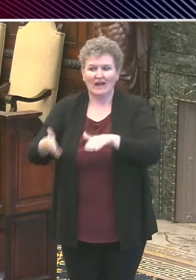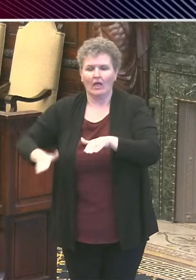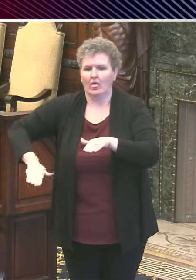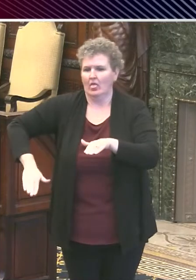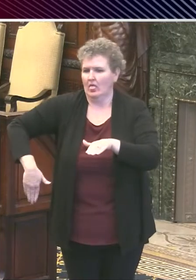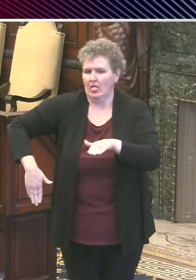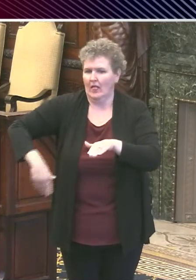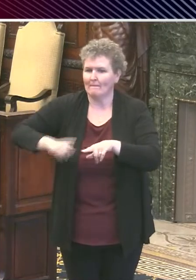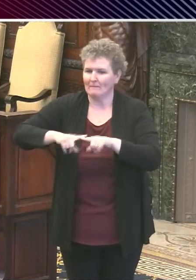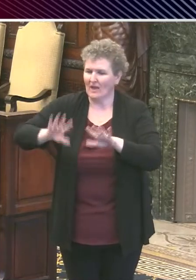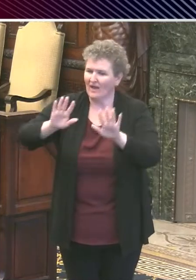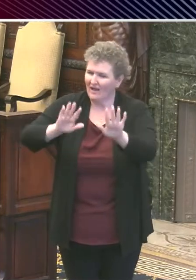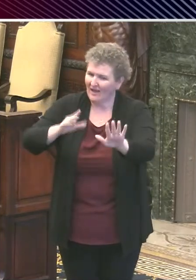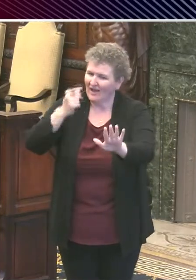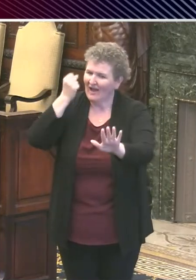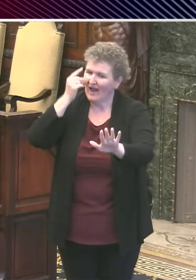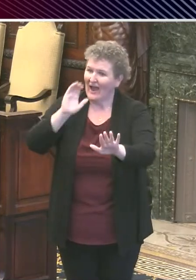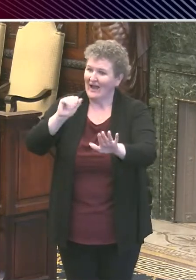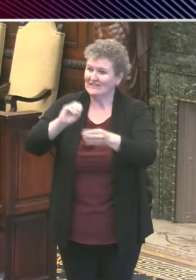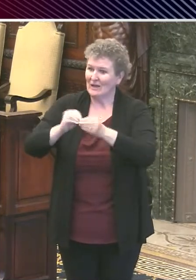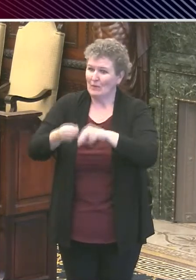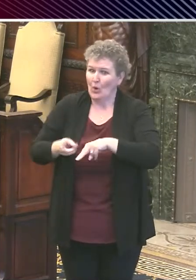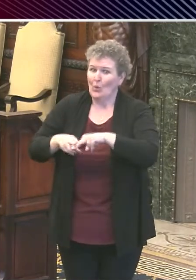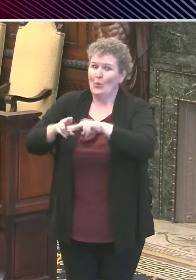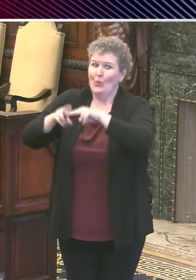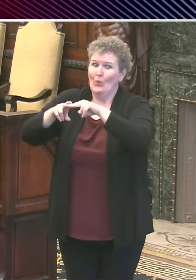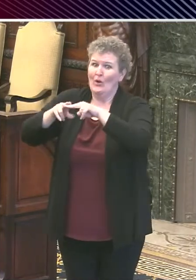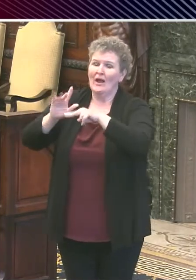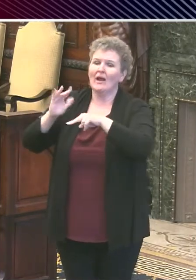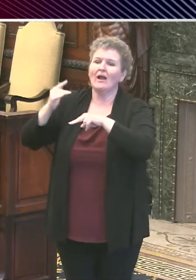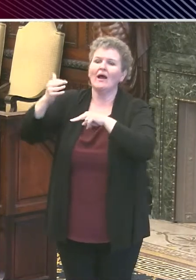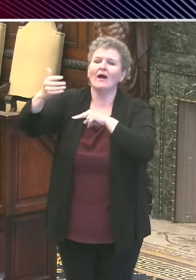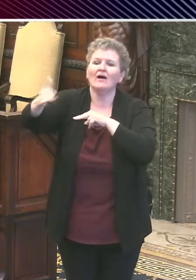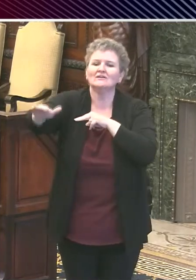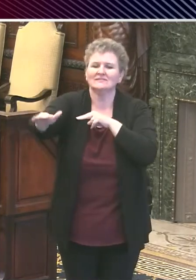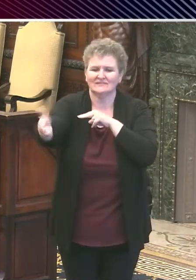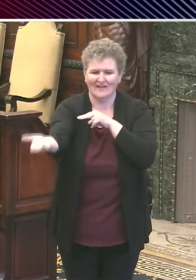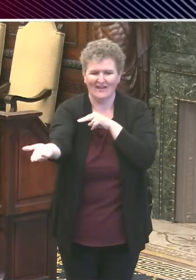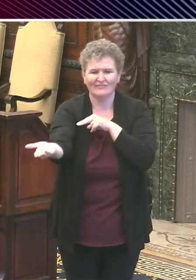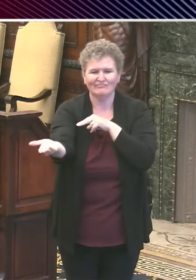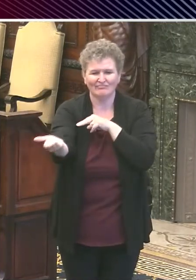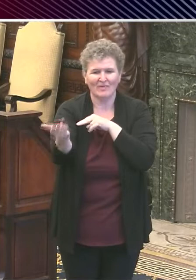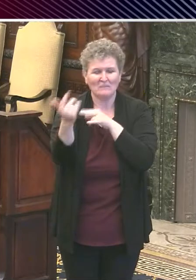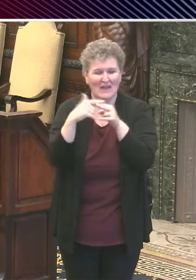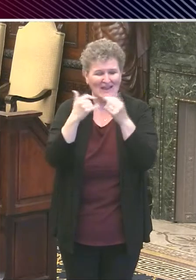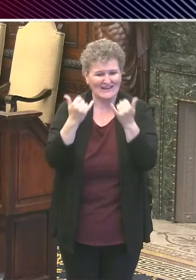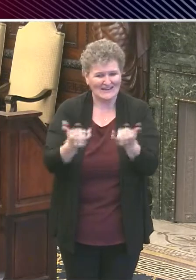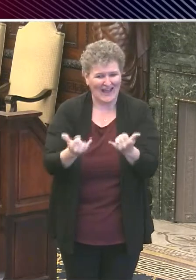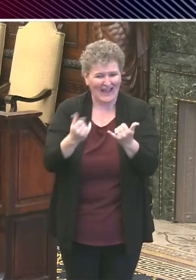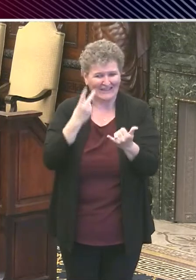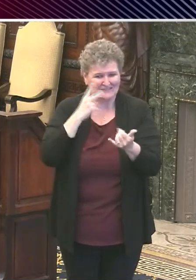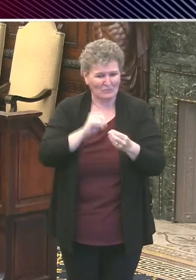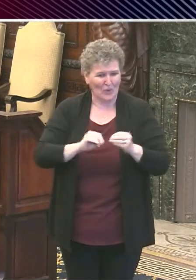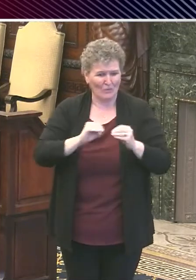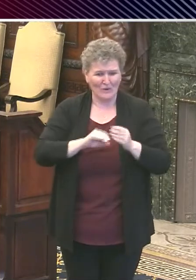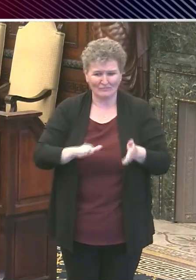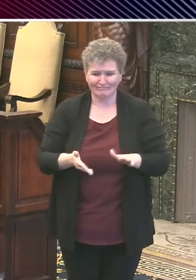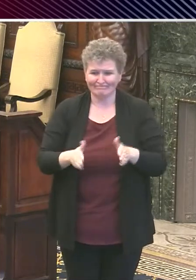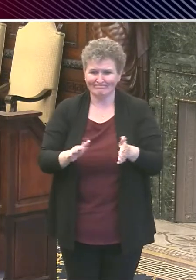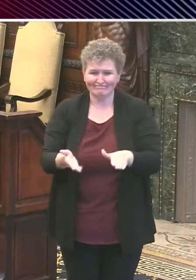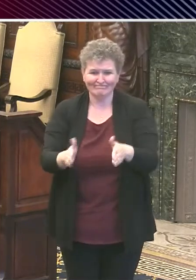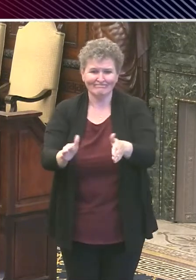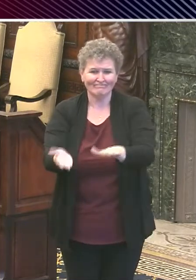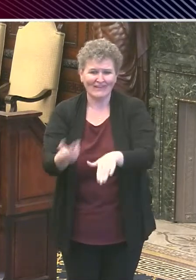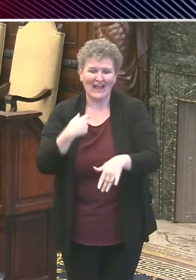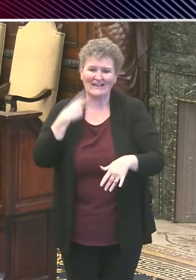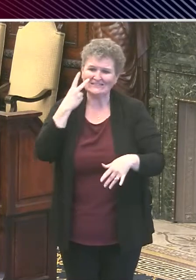deaths lag behind cases, and that's no longer true. They're seeing increasing deaths in those states, and we're now seeing increases in the daily count of deaths across